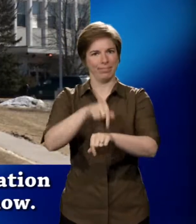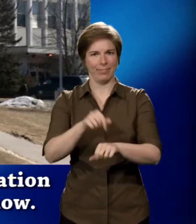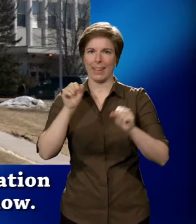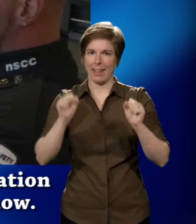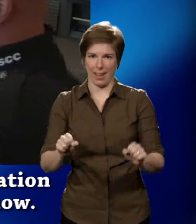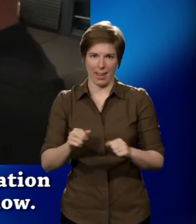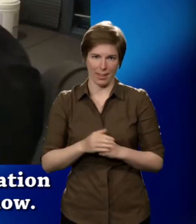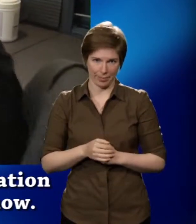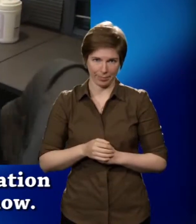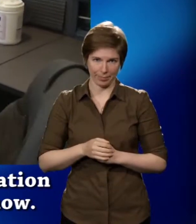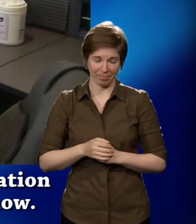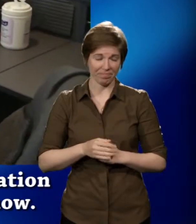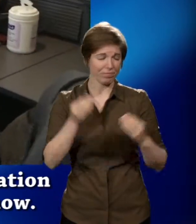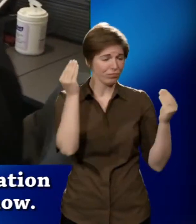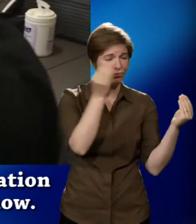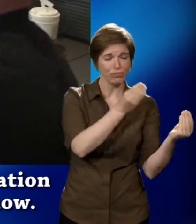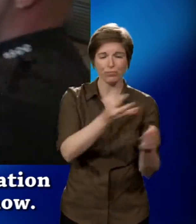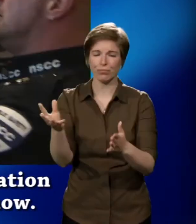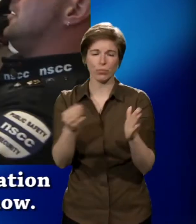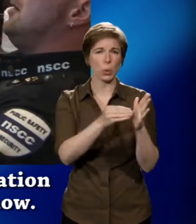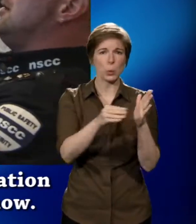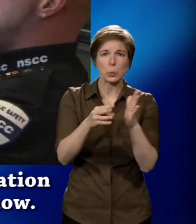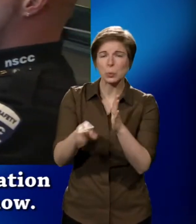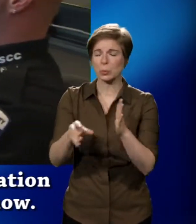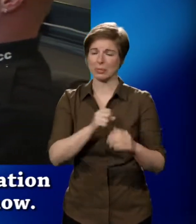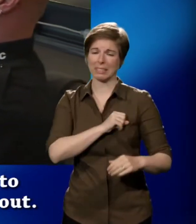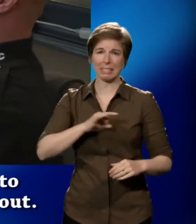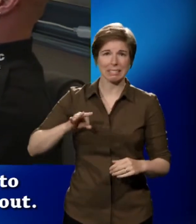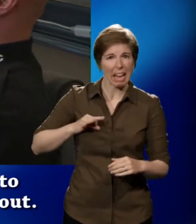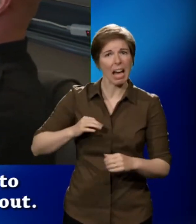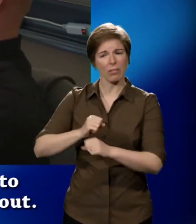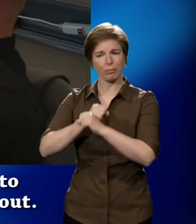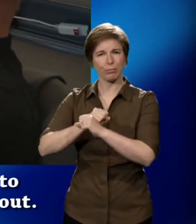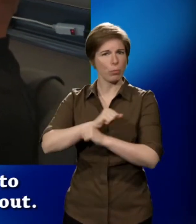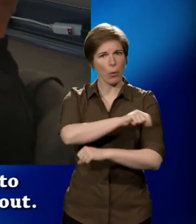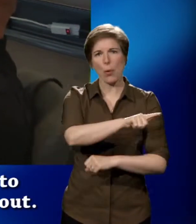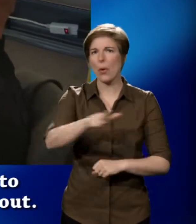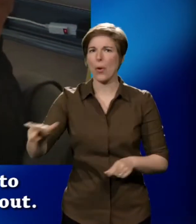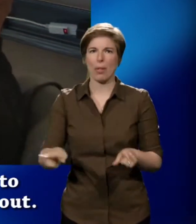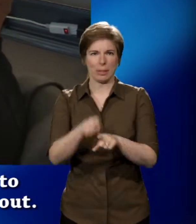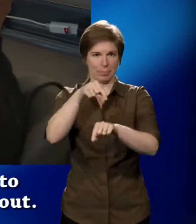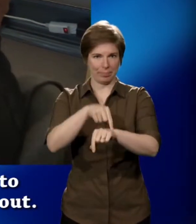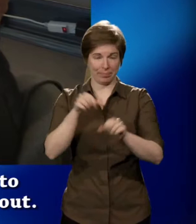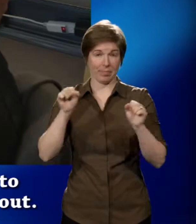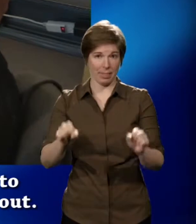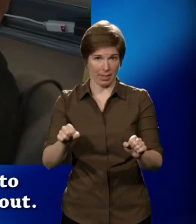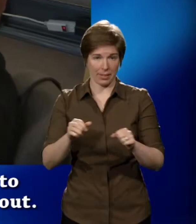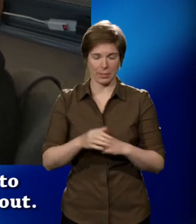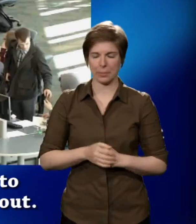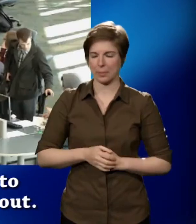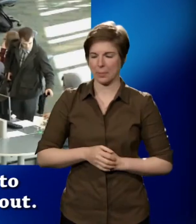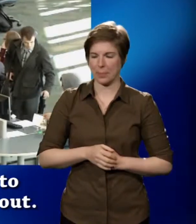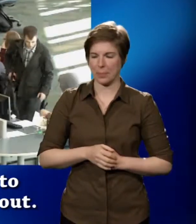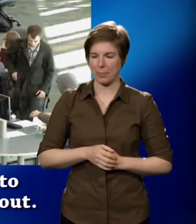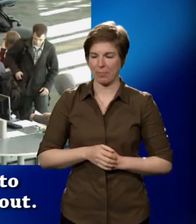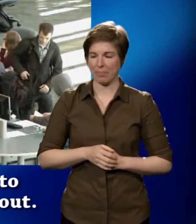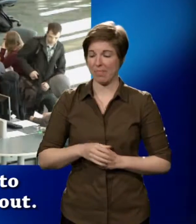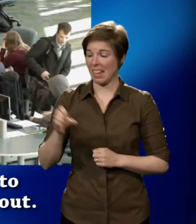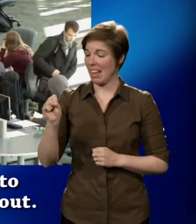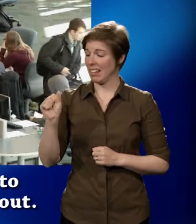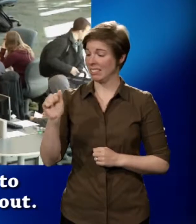in information to those who need to know right now. SARA is different in that it allows us to